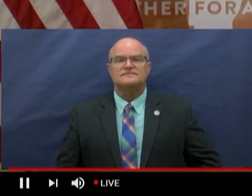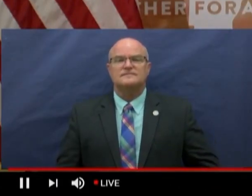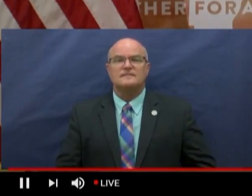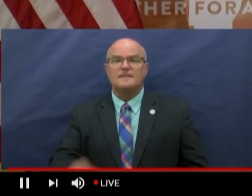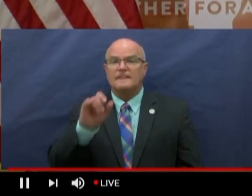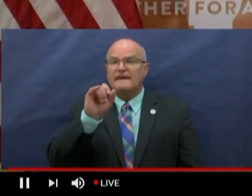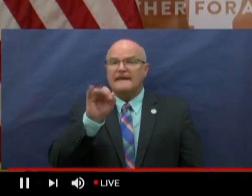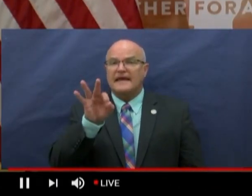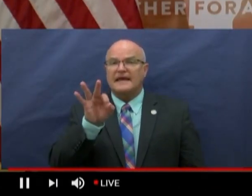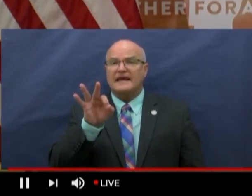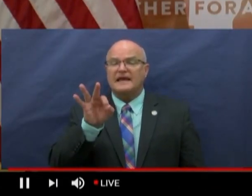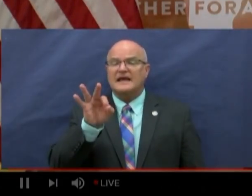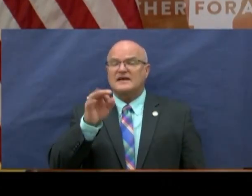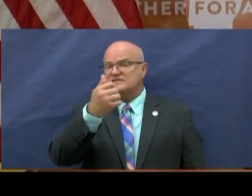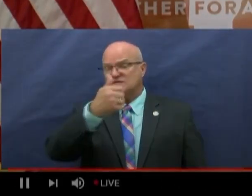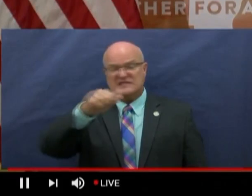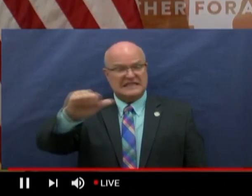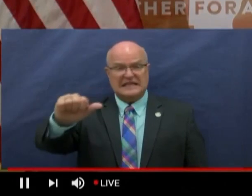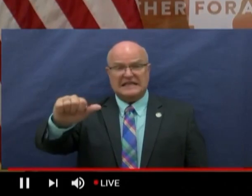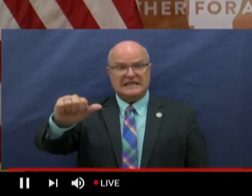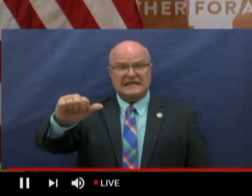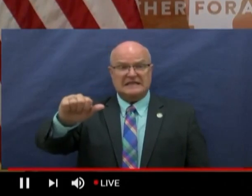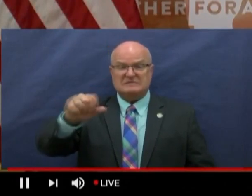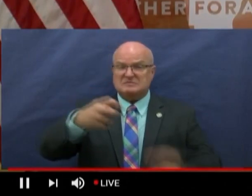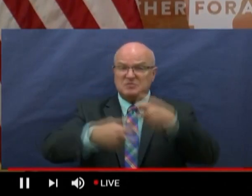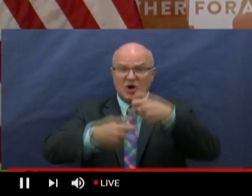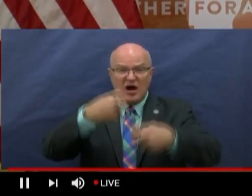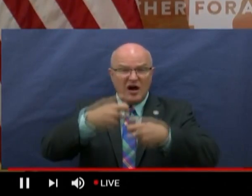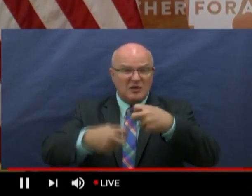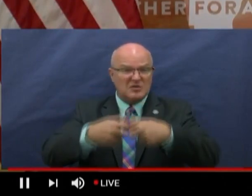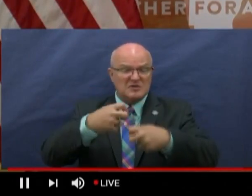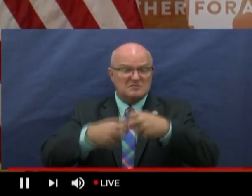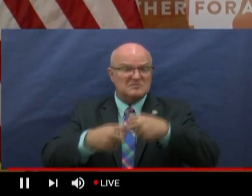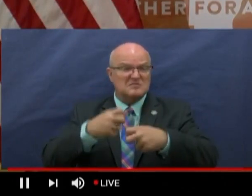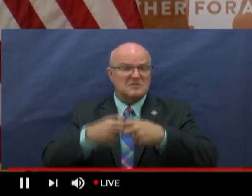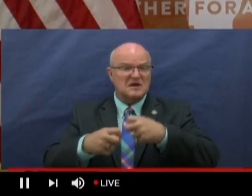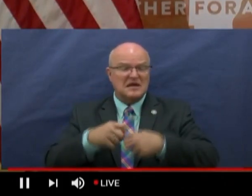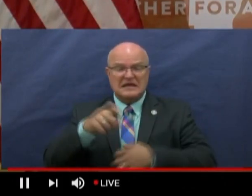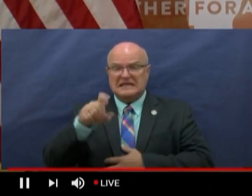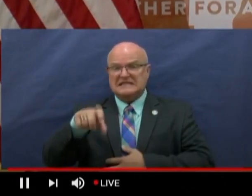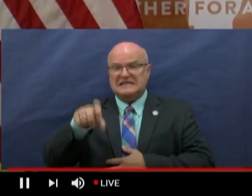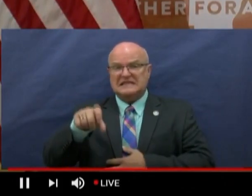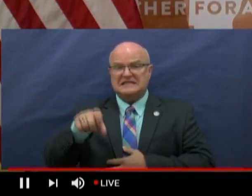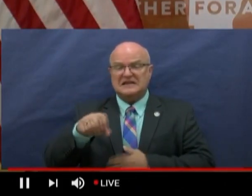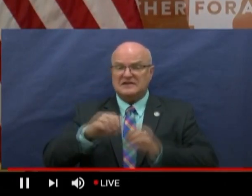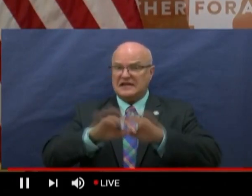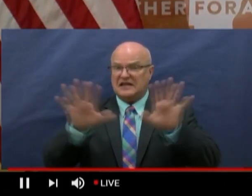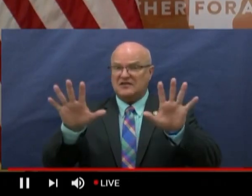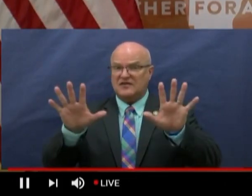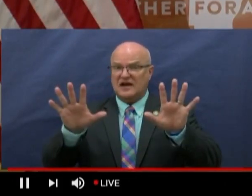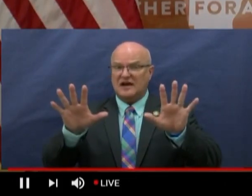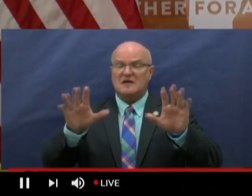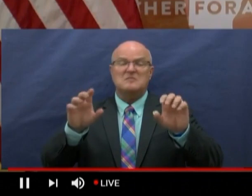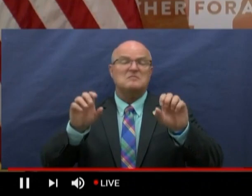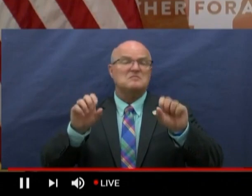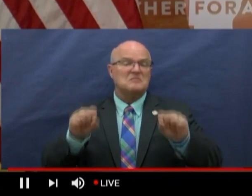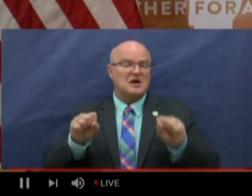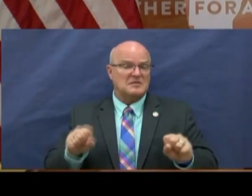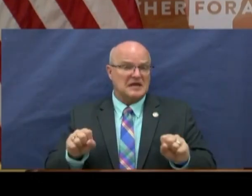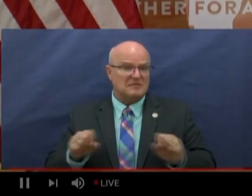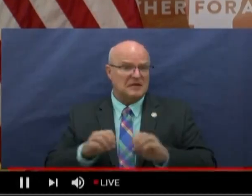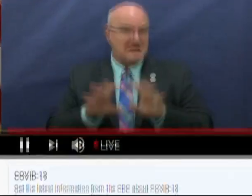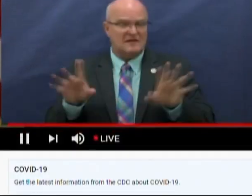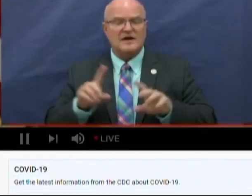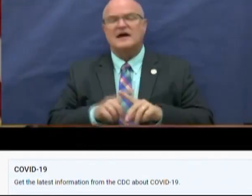If there's any issue there, if it's necessary to clarify, perhaps it can be clarified.